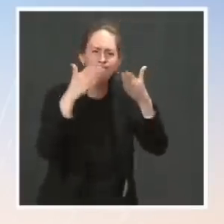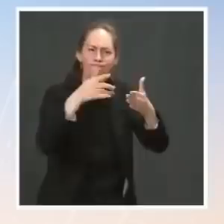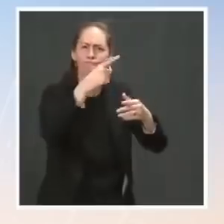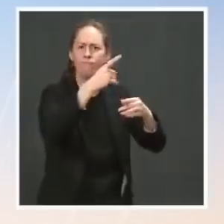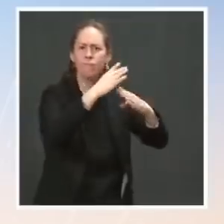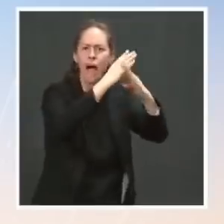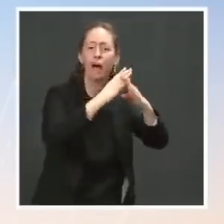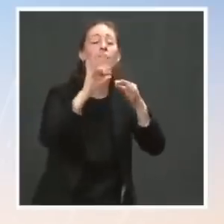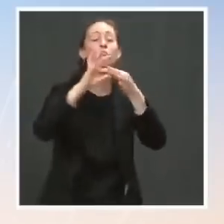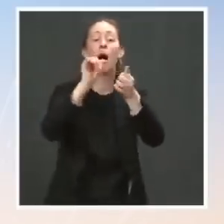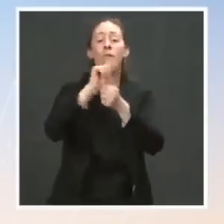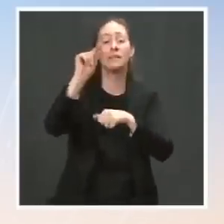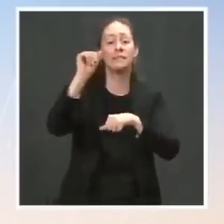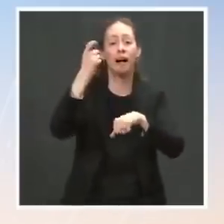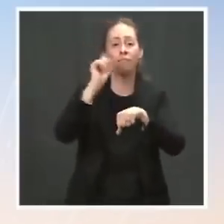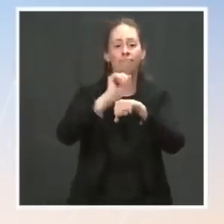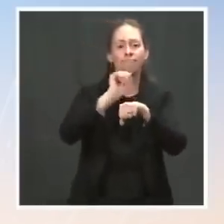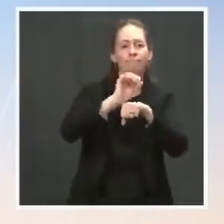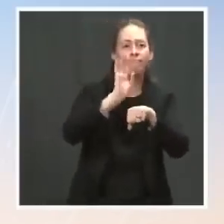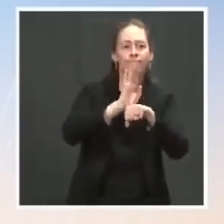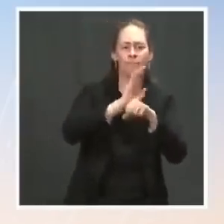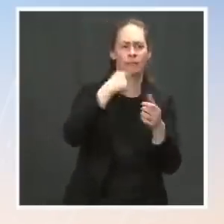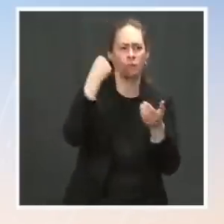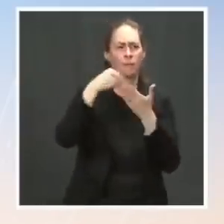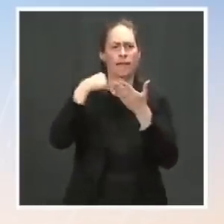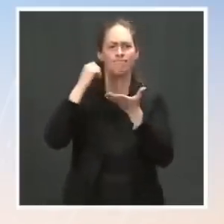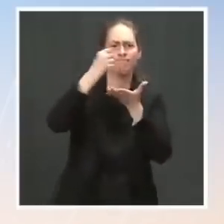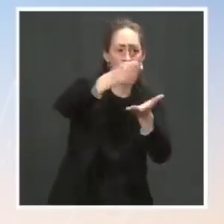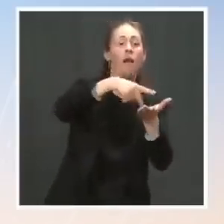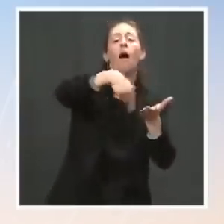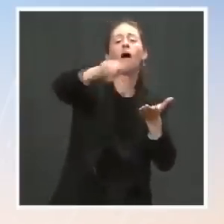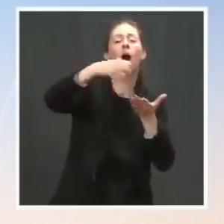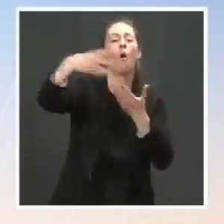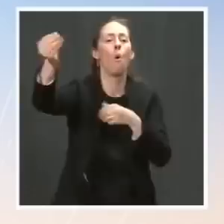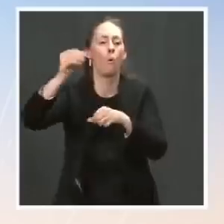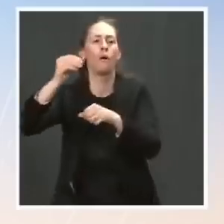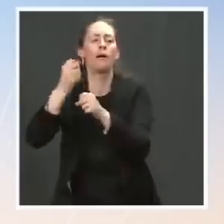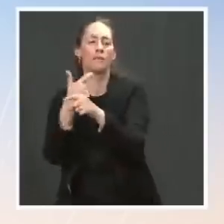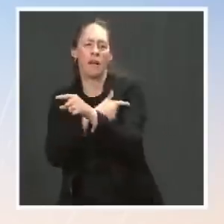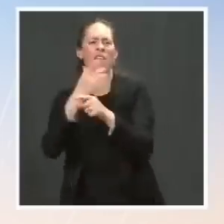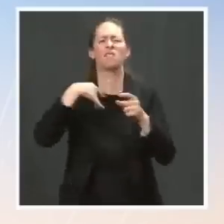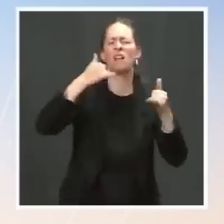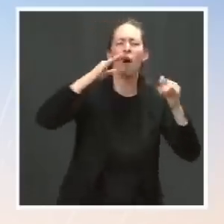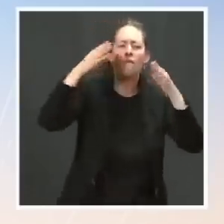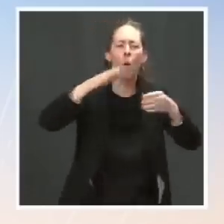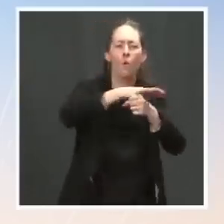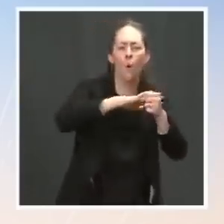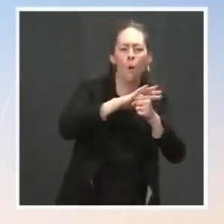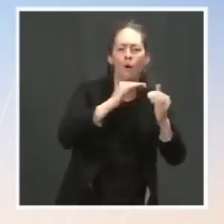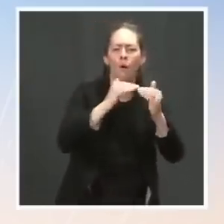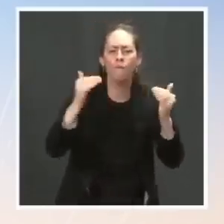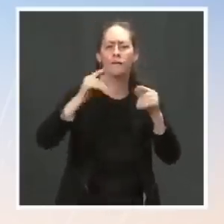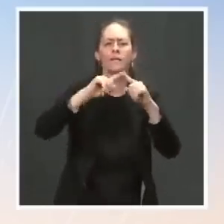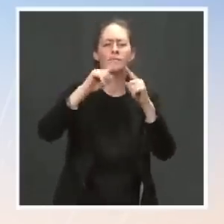to help businesses. We're providing technical assistance to states. Again, we're relying on local voices and local doctors to provide the best information,